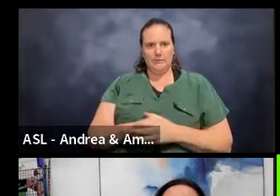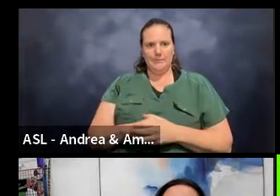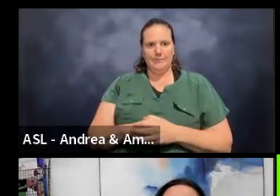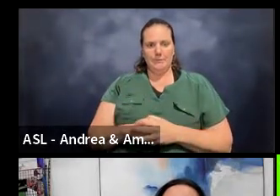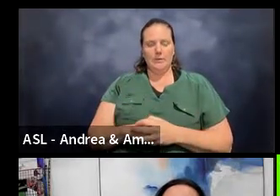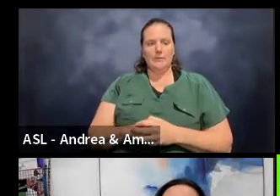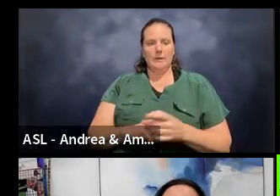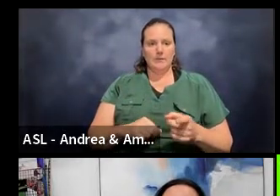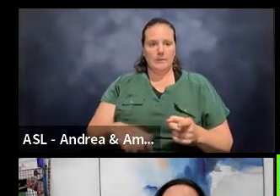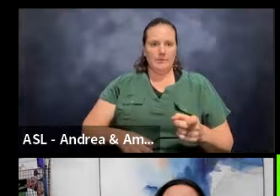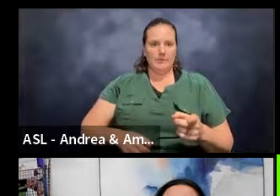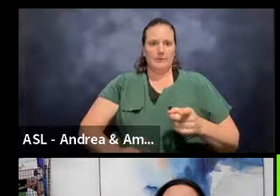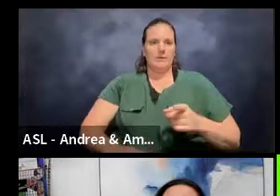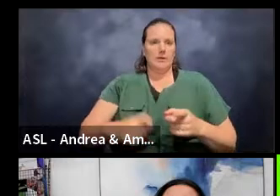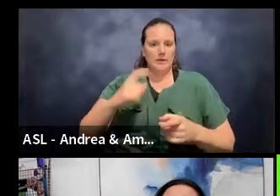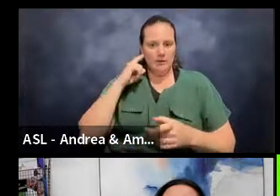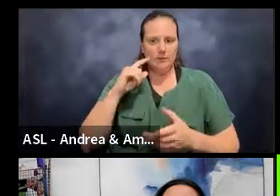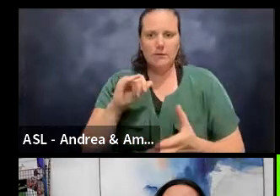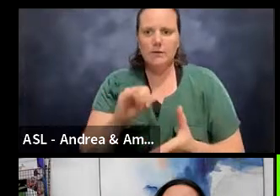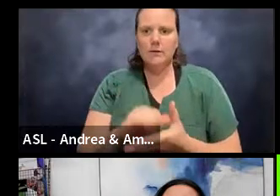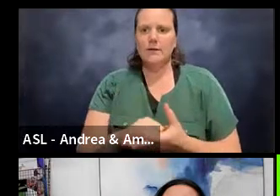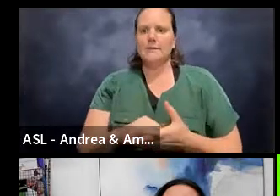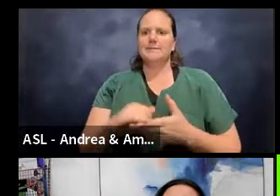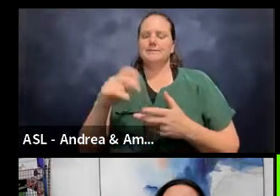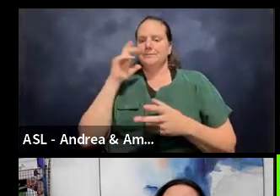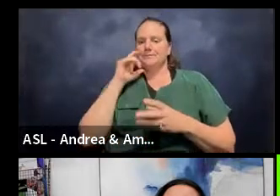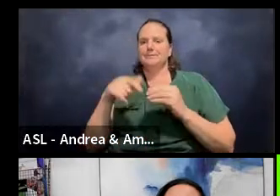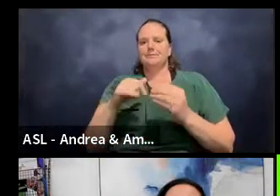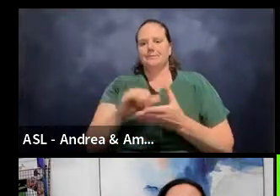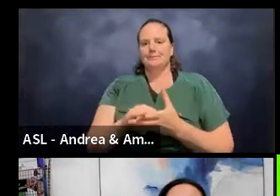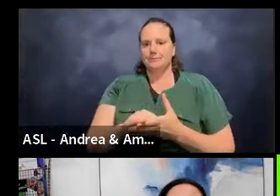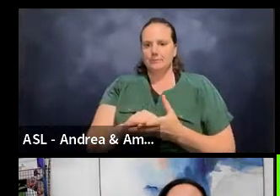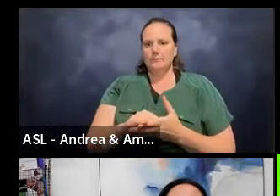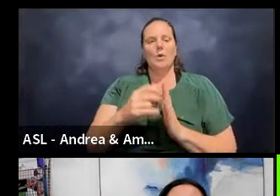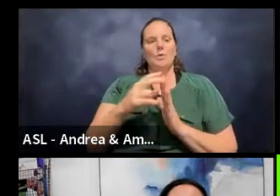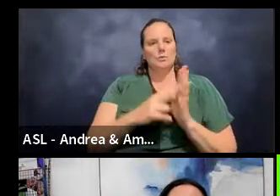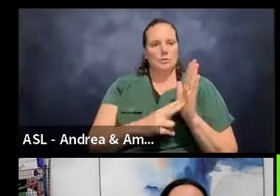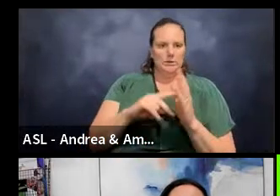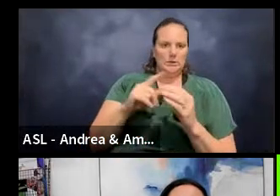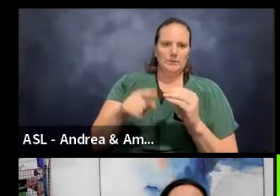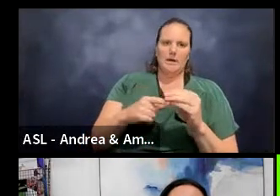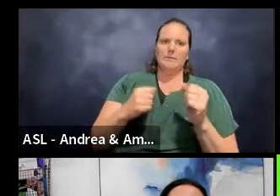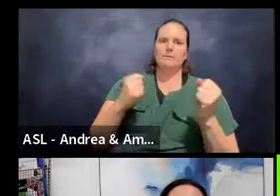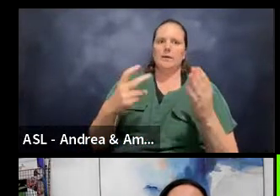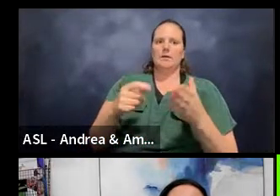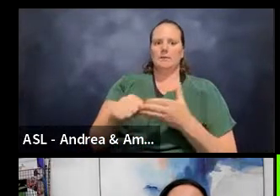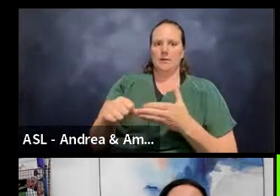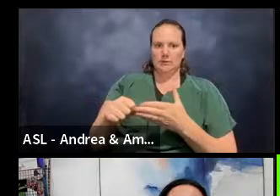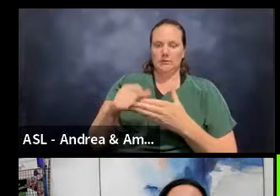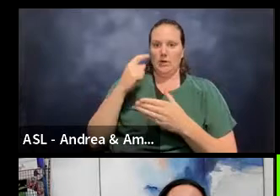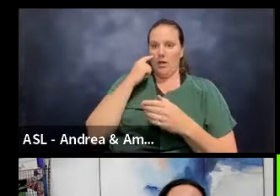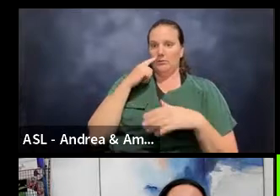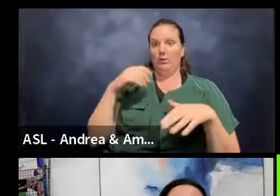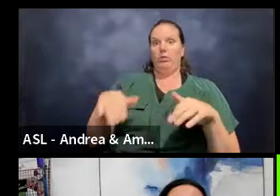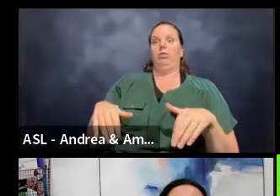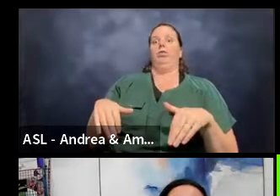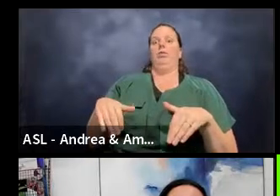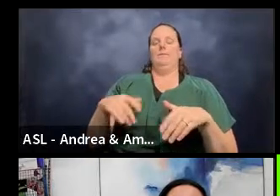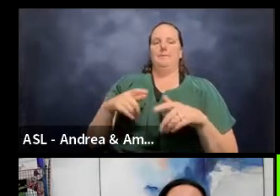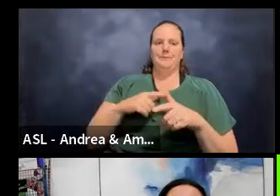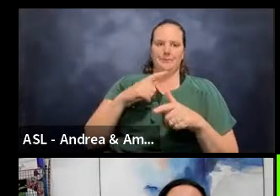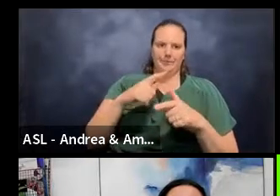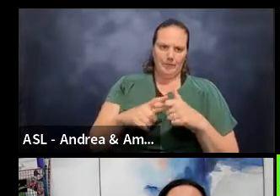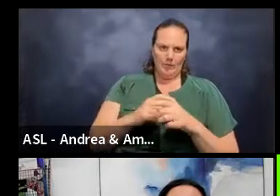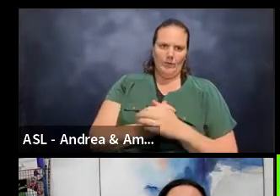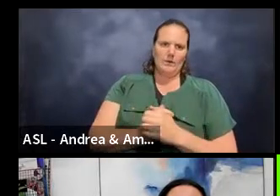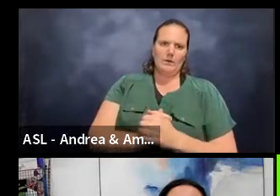hear about it in a more condensed form. Because I have to tell you, after reading about 200 pages, your eyes kind of glaze over, and